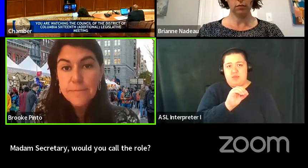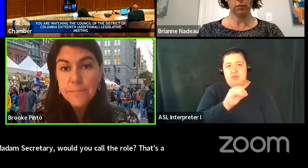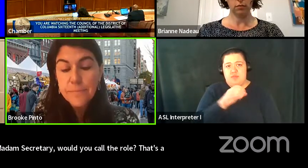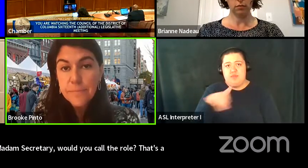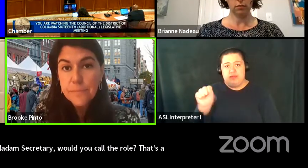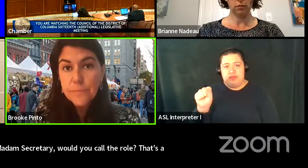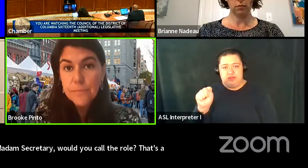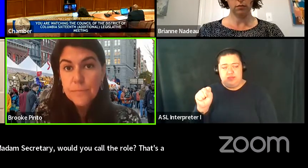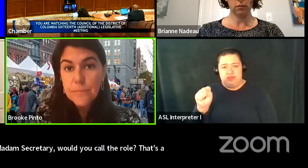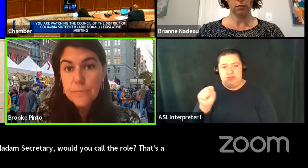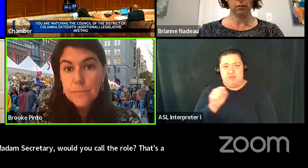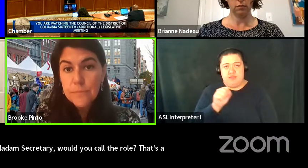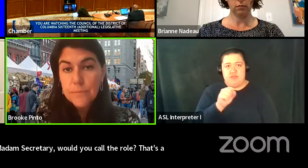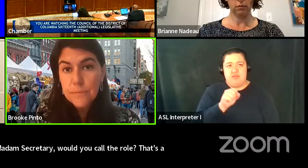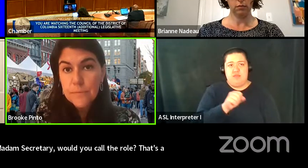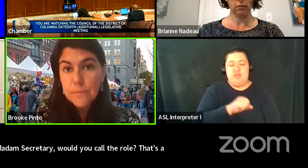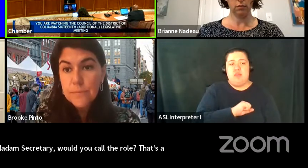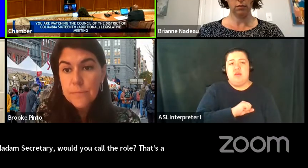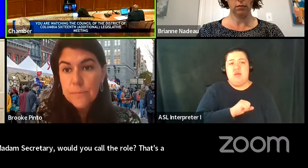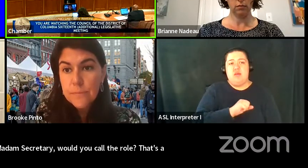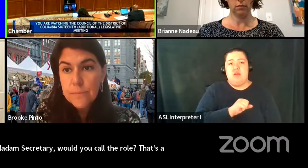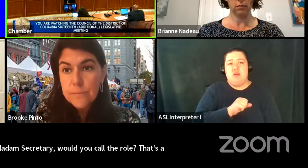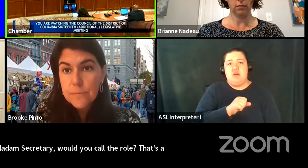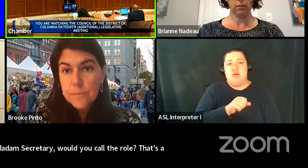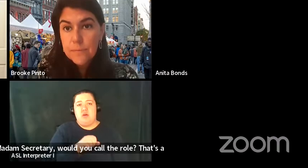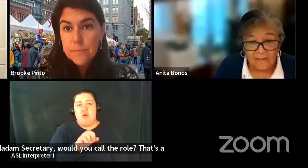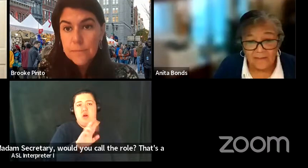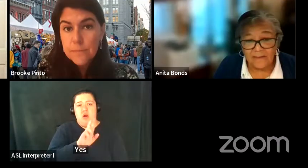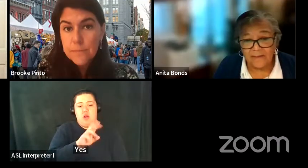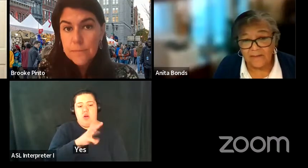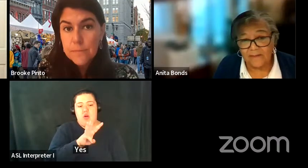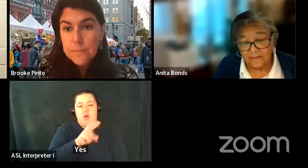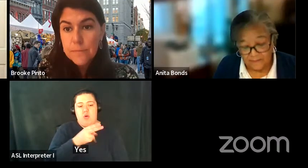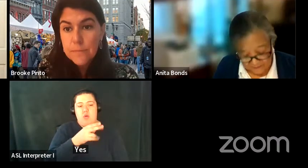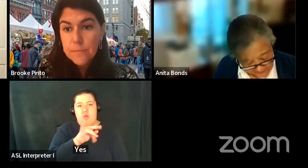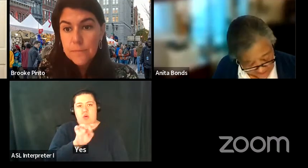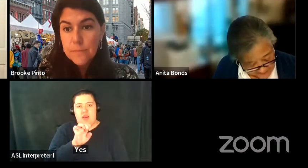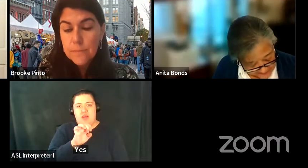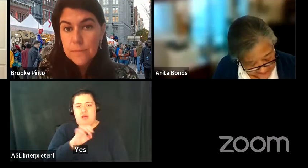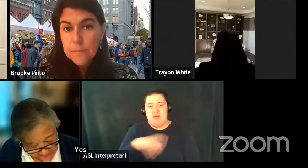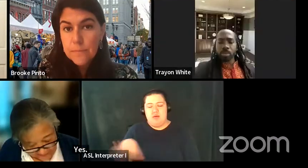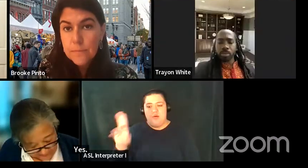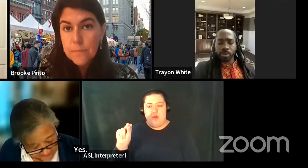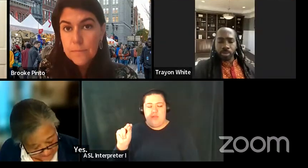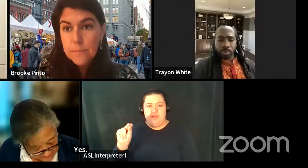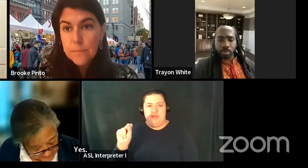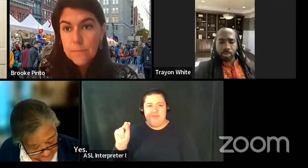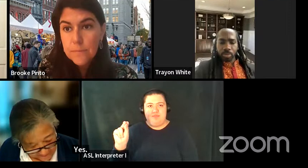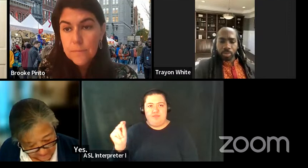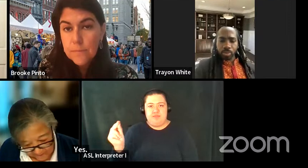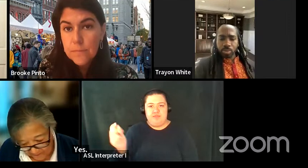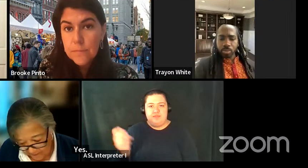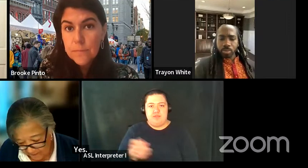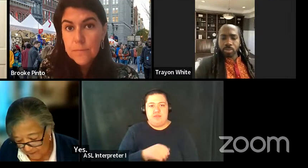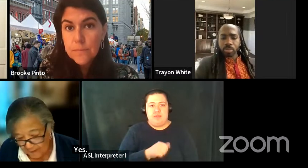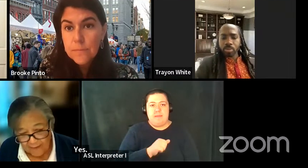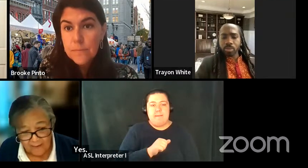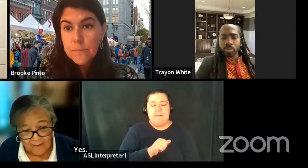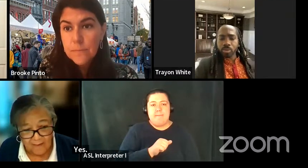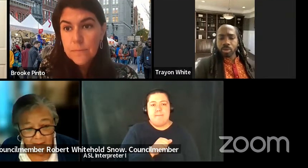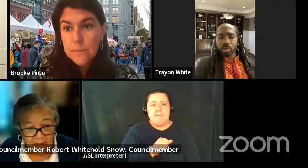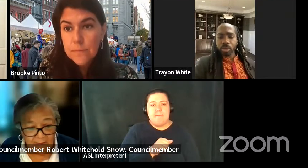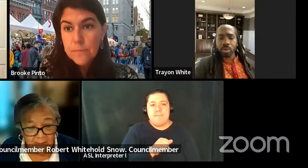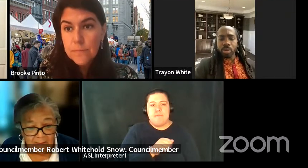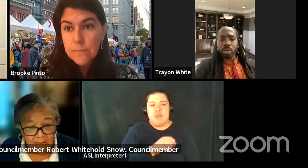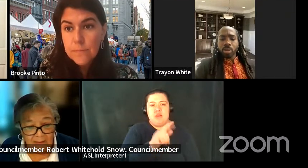Yes. Councilmember Pinto votes yes. Councilmember Robert White. No. Councilmember Robert White votes no. Councilmember